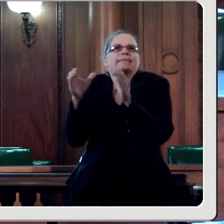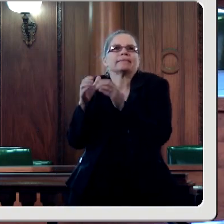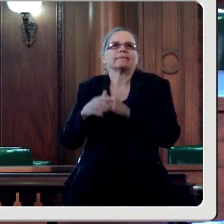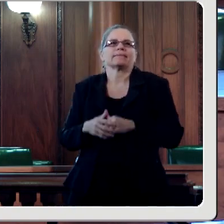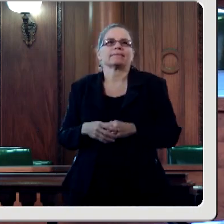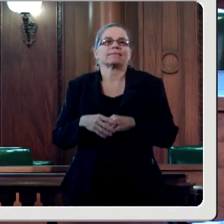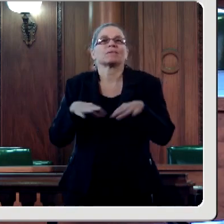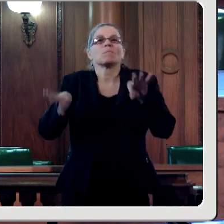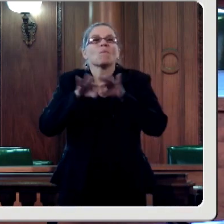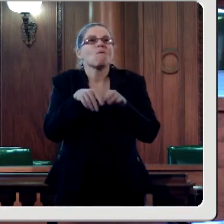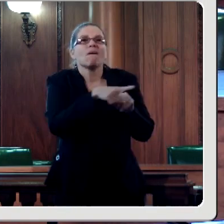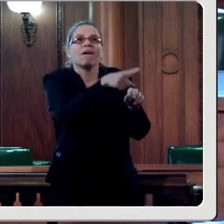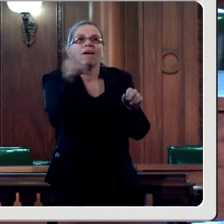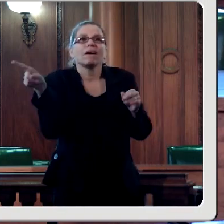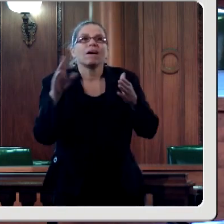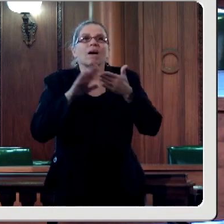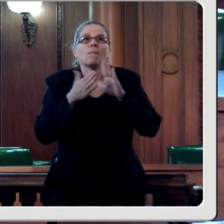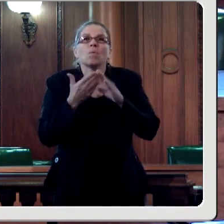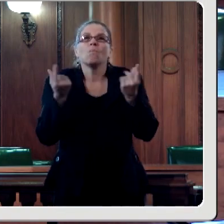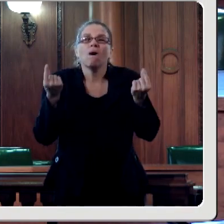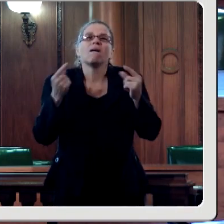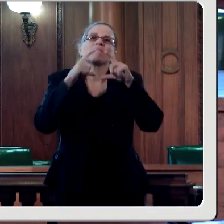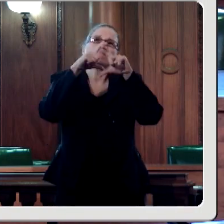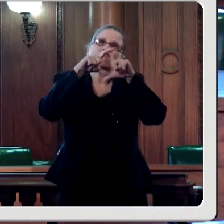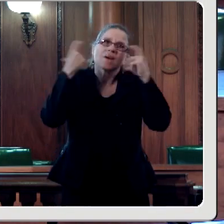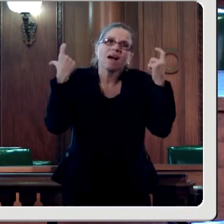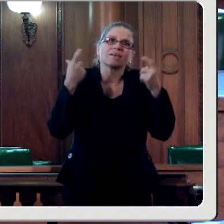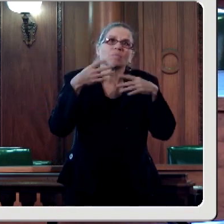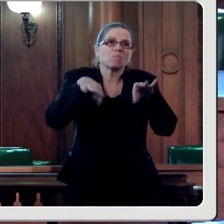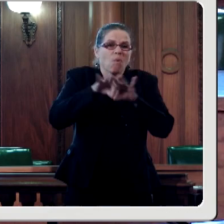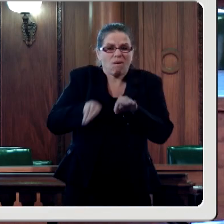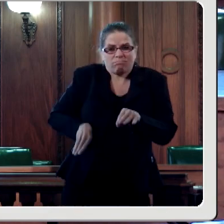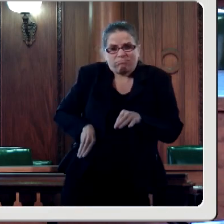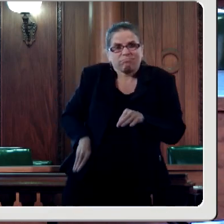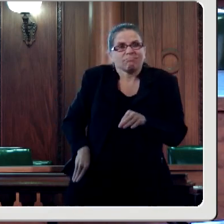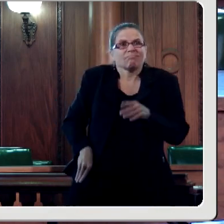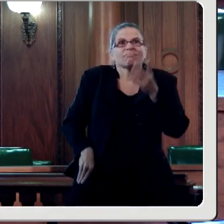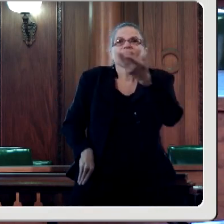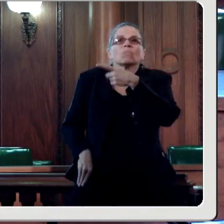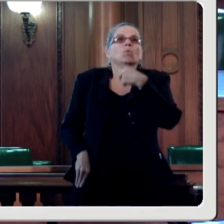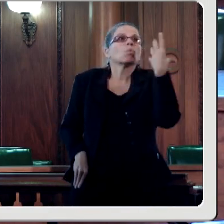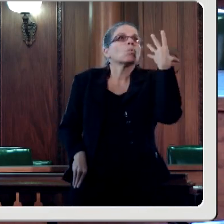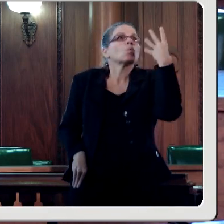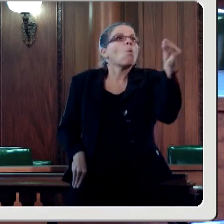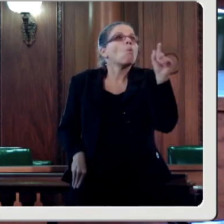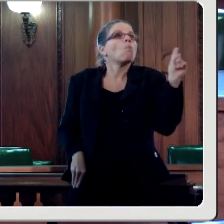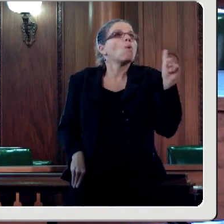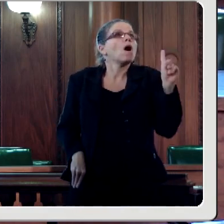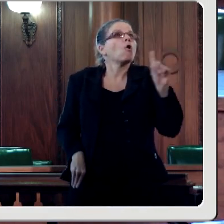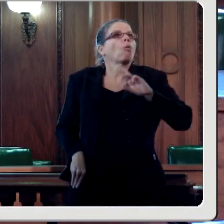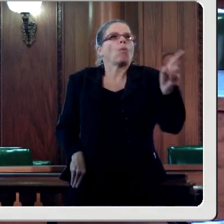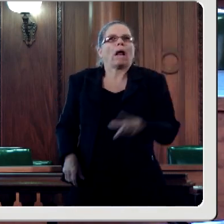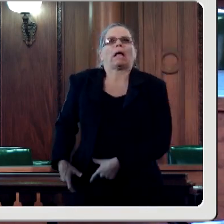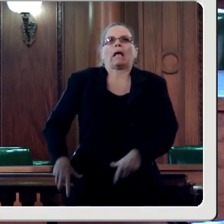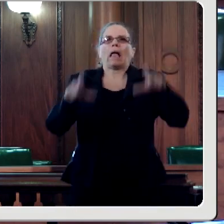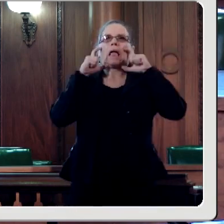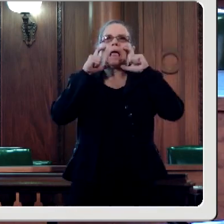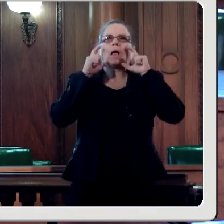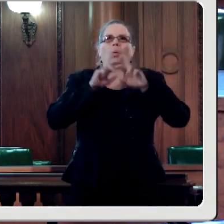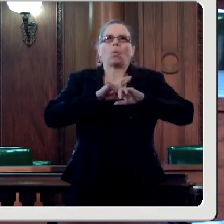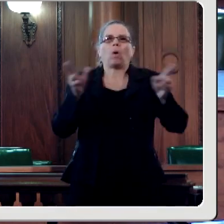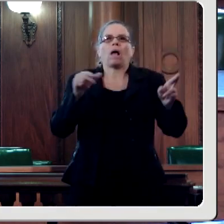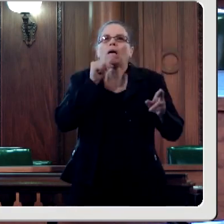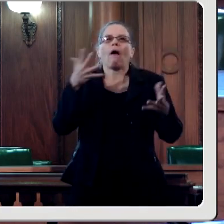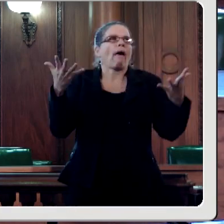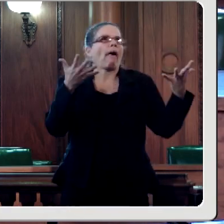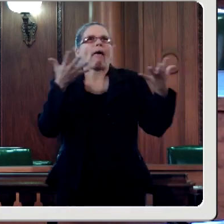Always have a mask on you. No matter where you're going, have a mask on you or available to you.